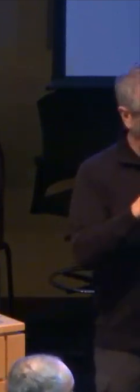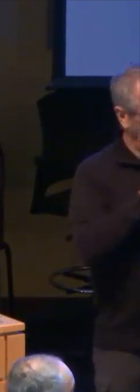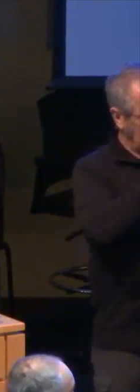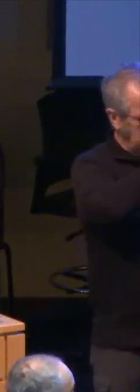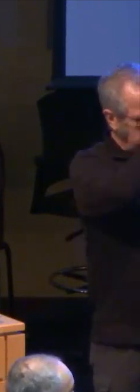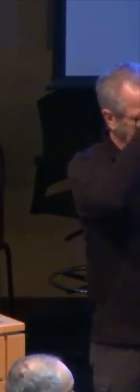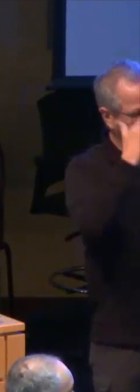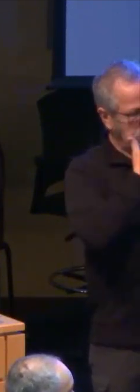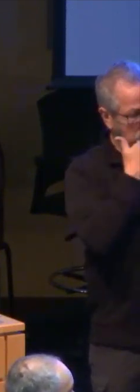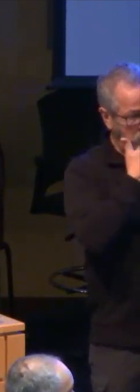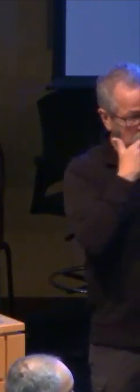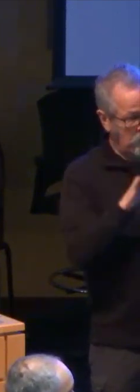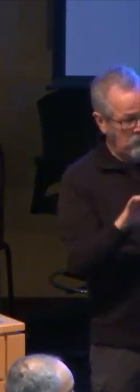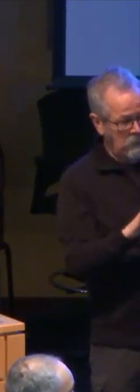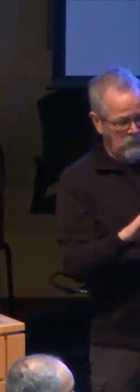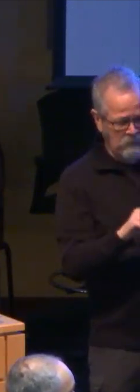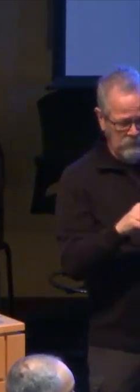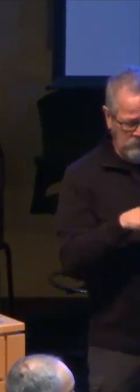to sea level rise.